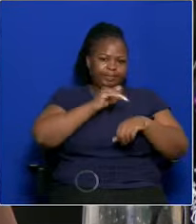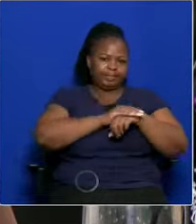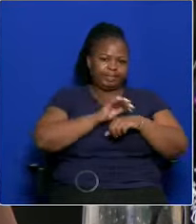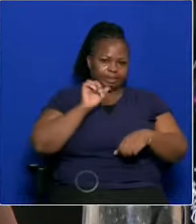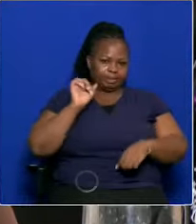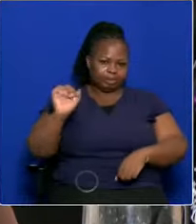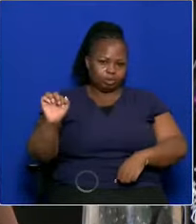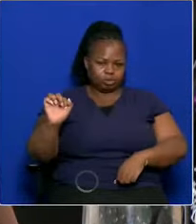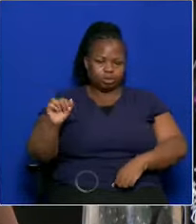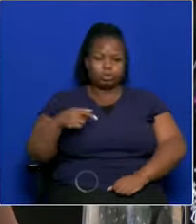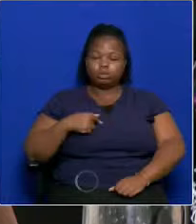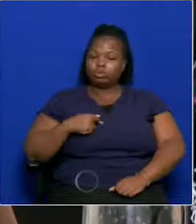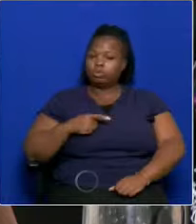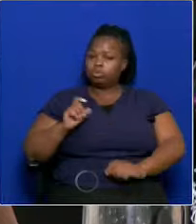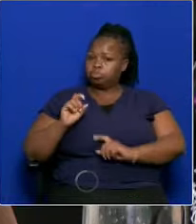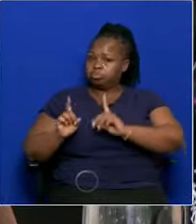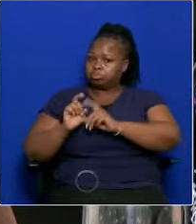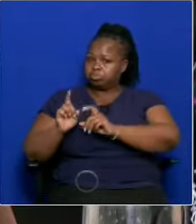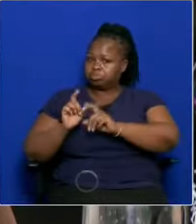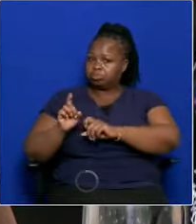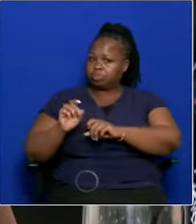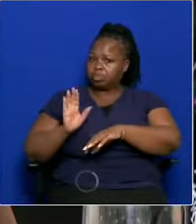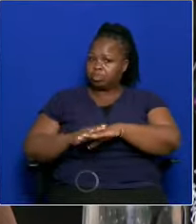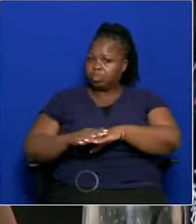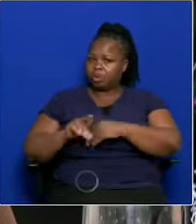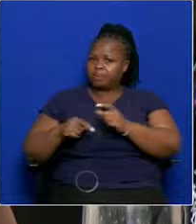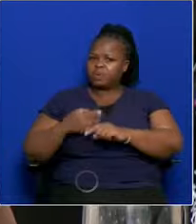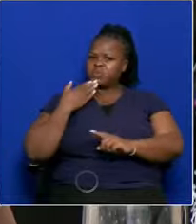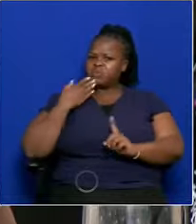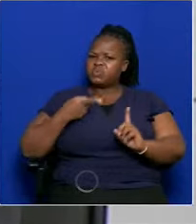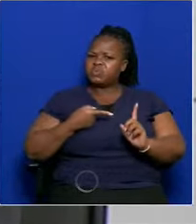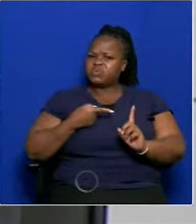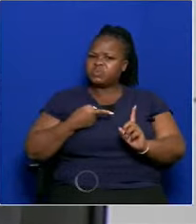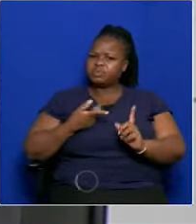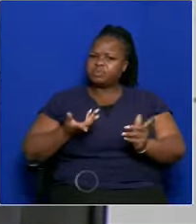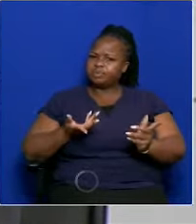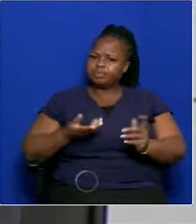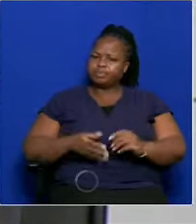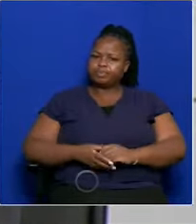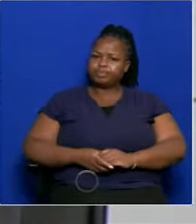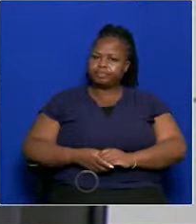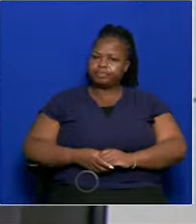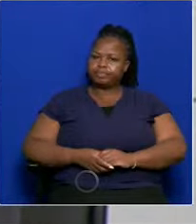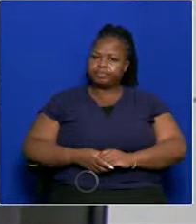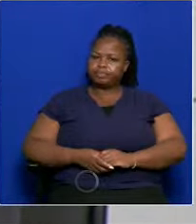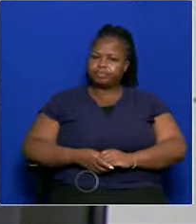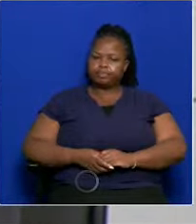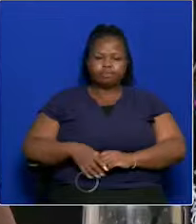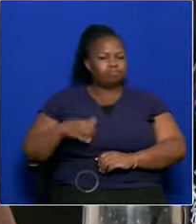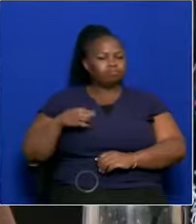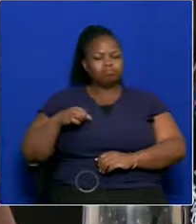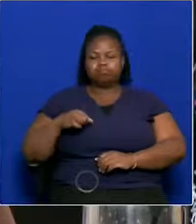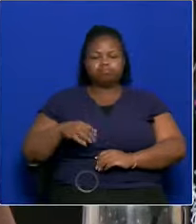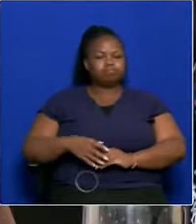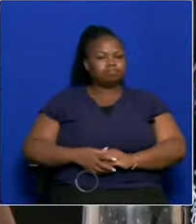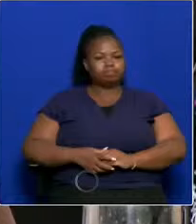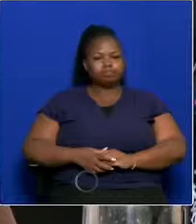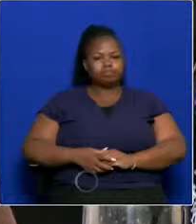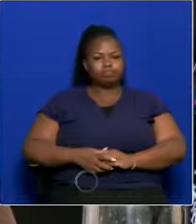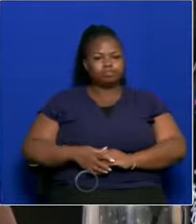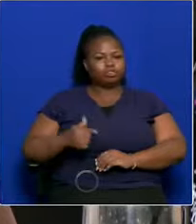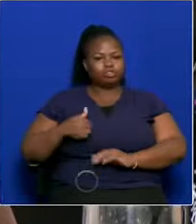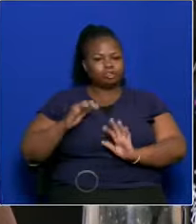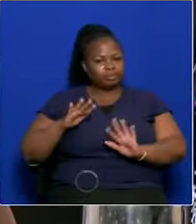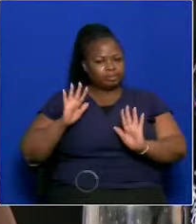any further into who Mr. Matlala is at that point? No. Okay, you just left it at he's a friend.